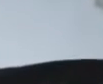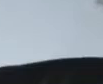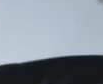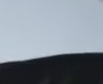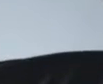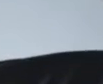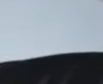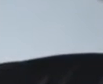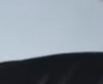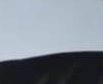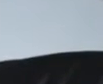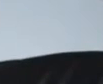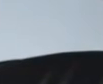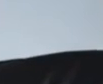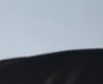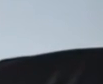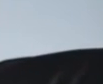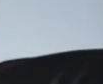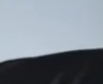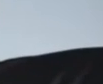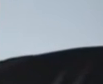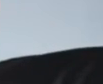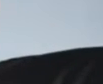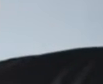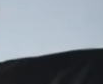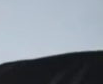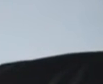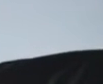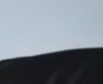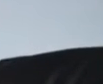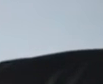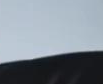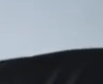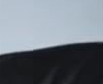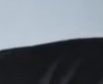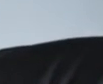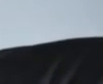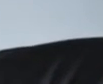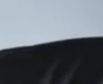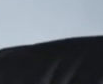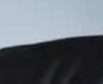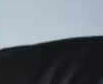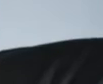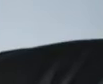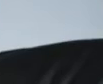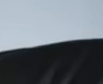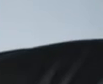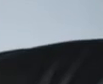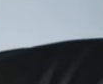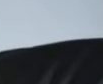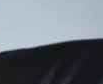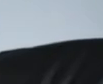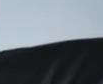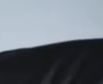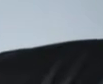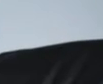aren't dealing with the same technology person by person. We're spending several $1,000s reimbursing employees for use